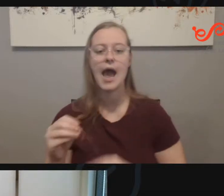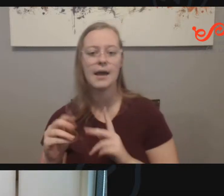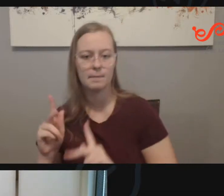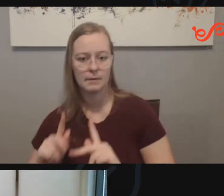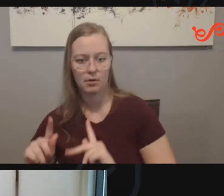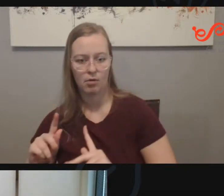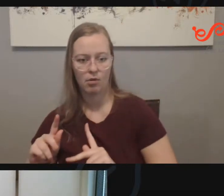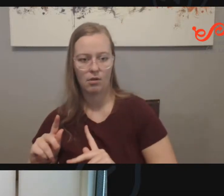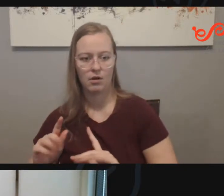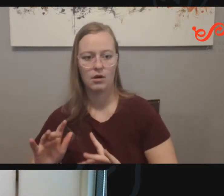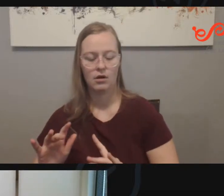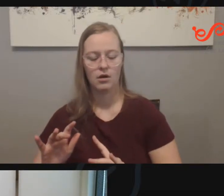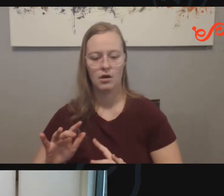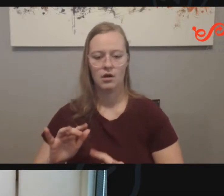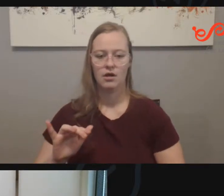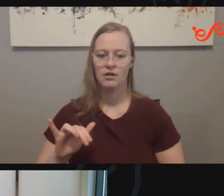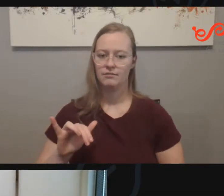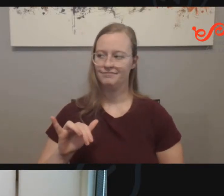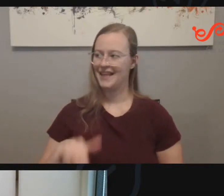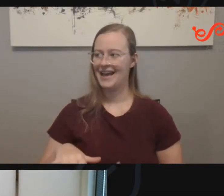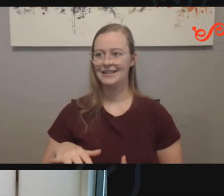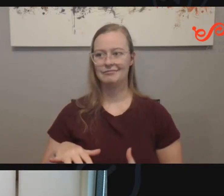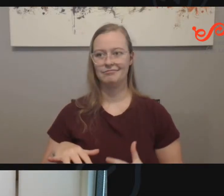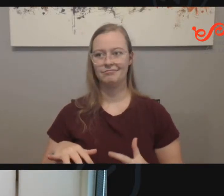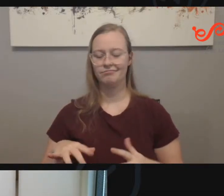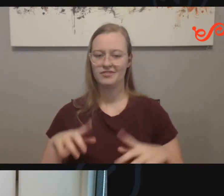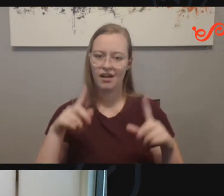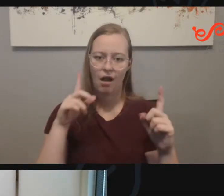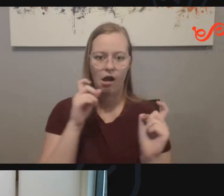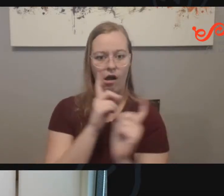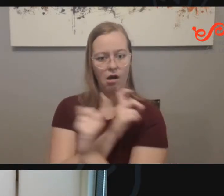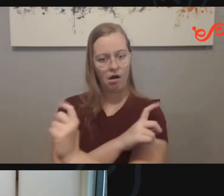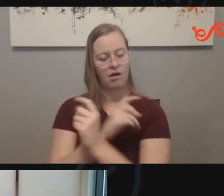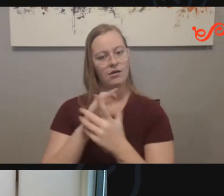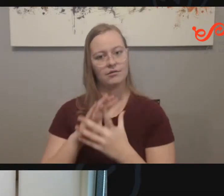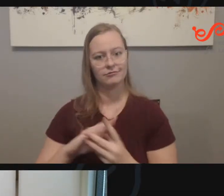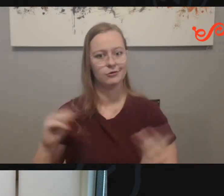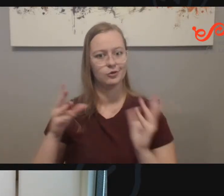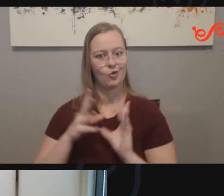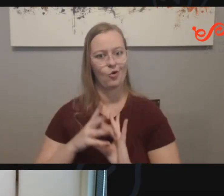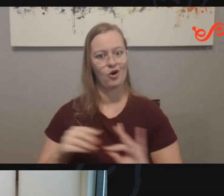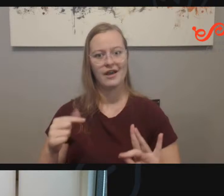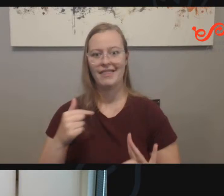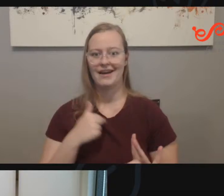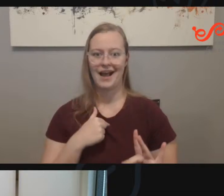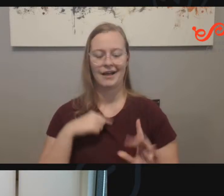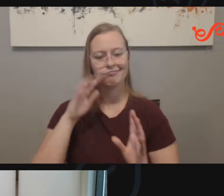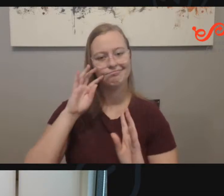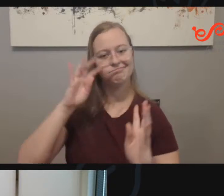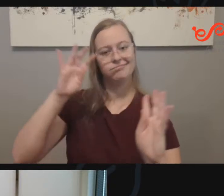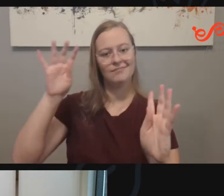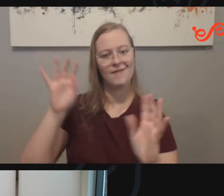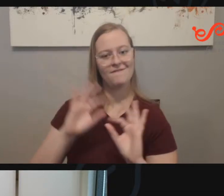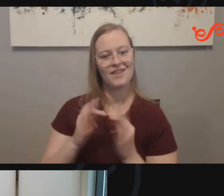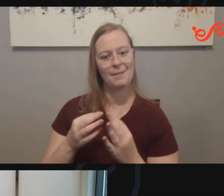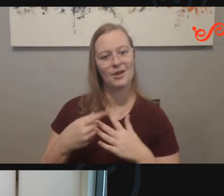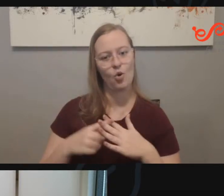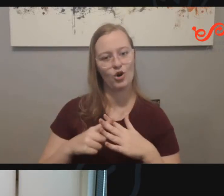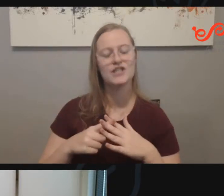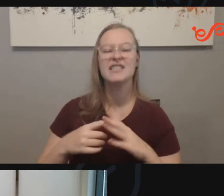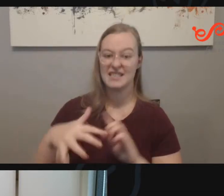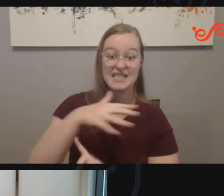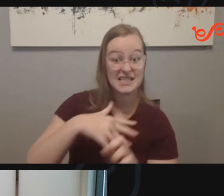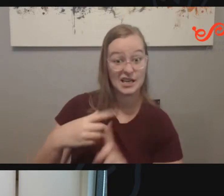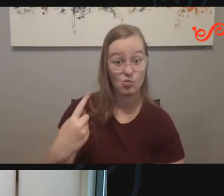That very elaborate story that I concocted of the family origin in scene one, in a way, to